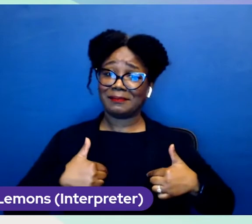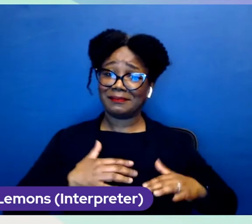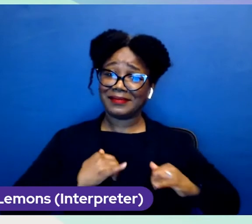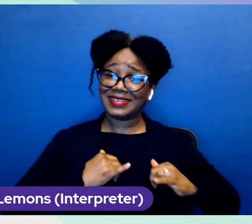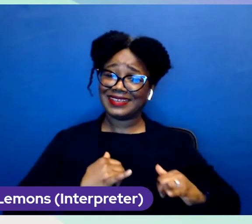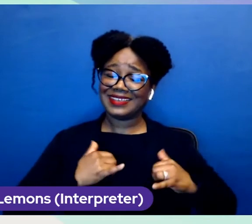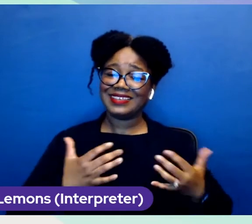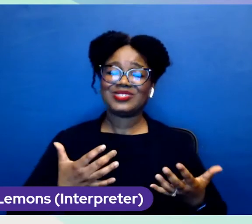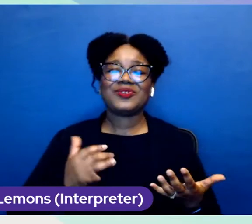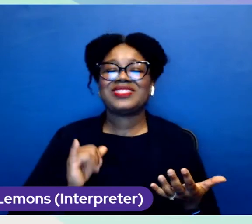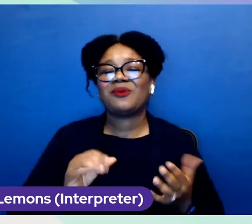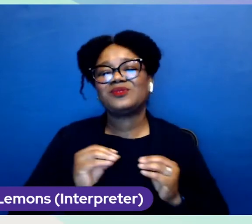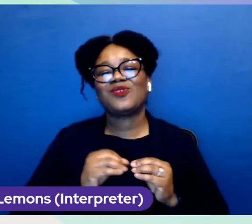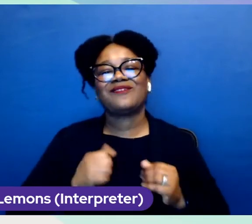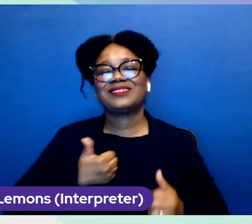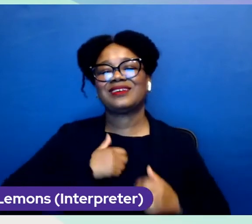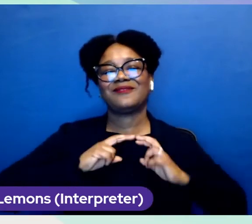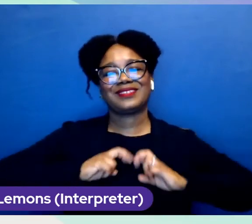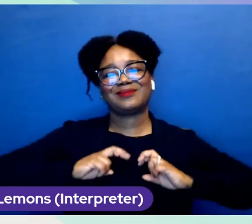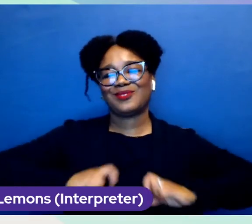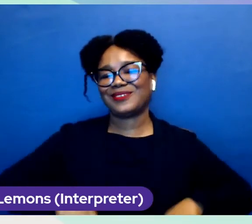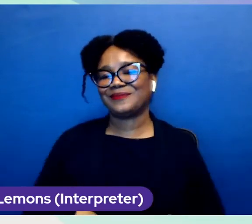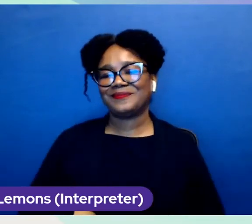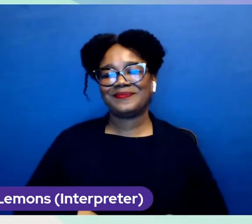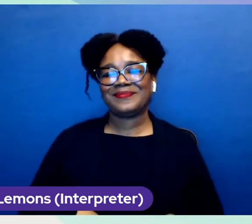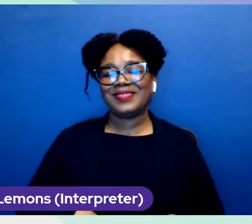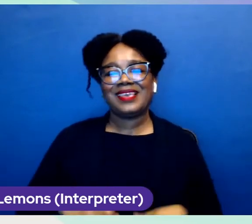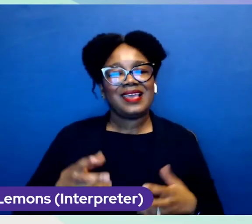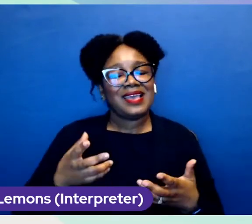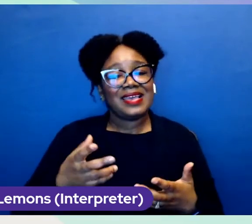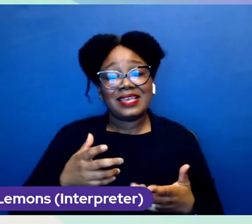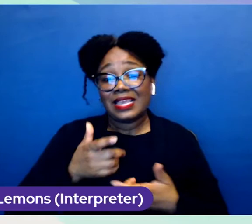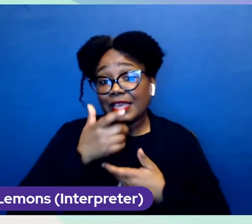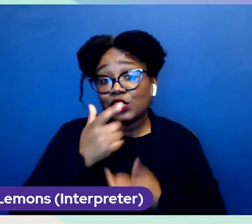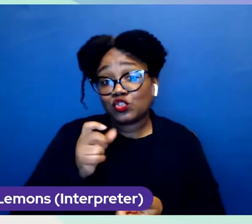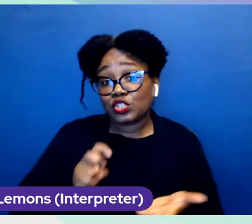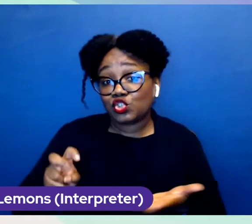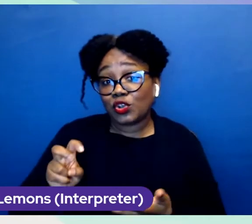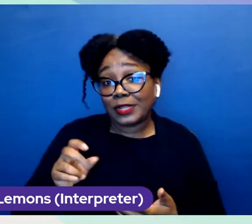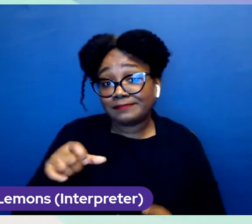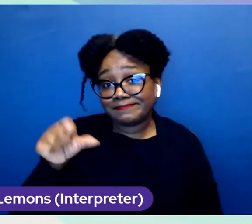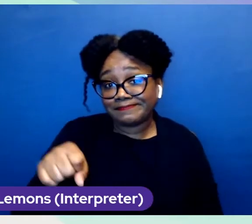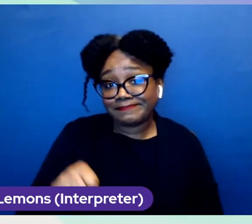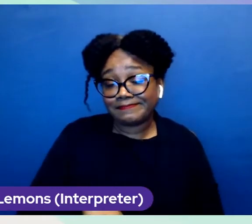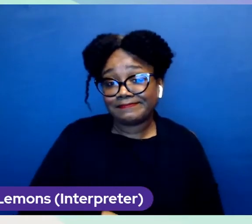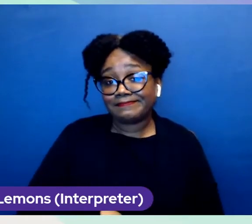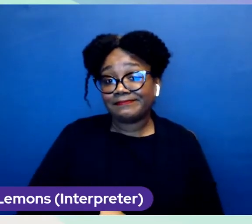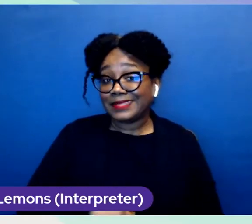been an interesting journey. It's been a difficult one. I've had to spend a lot of